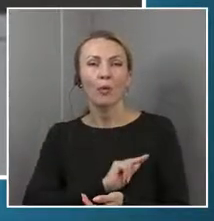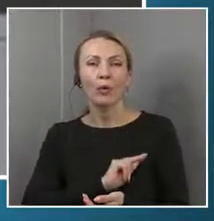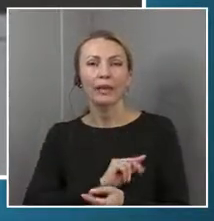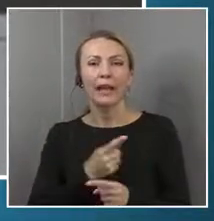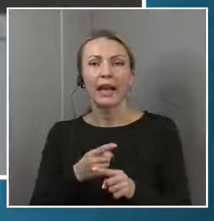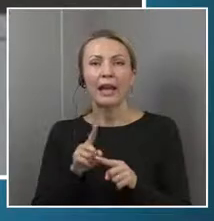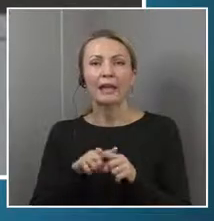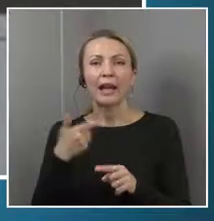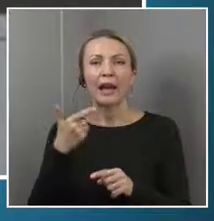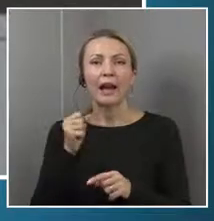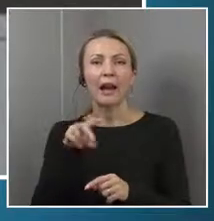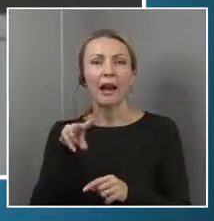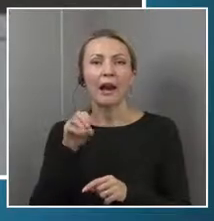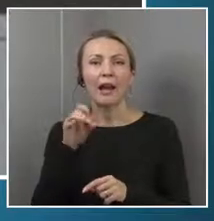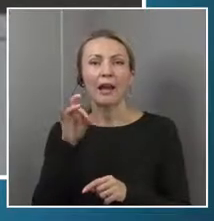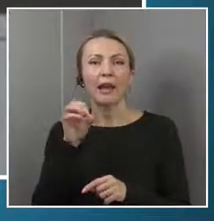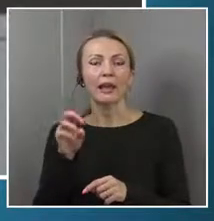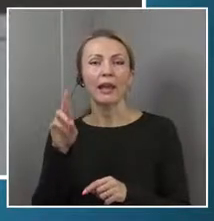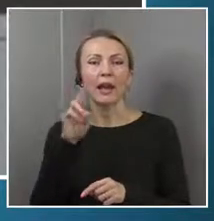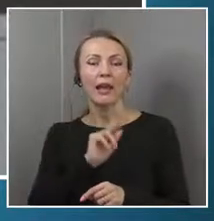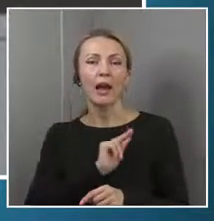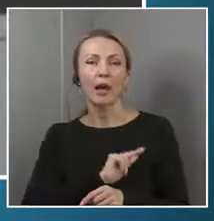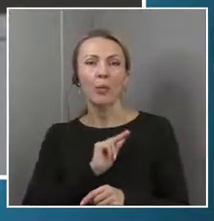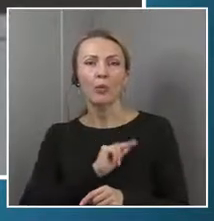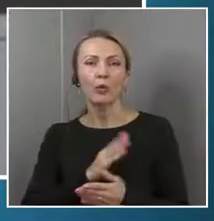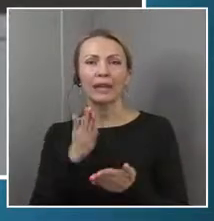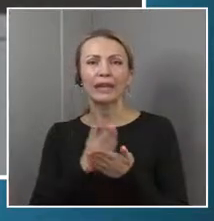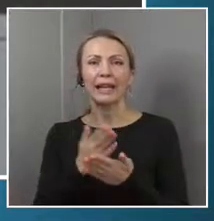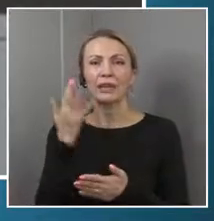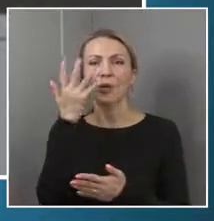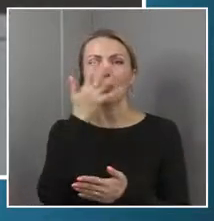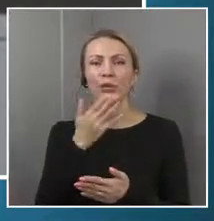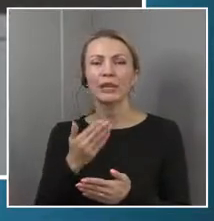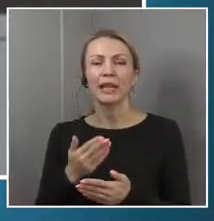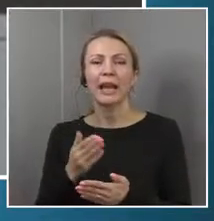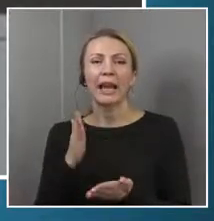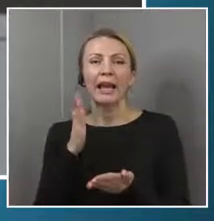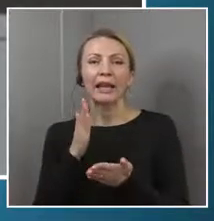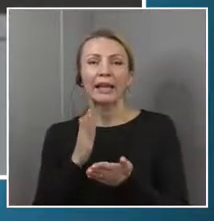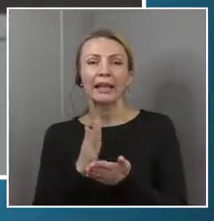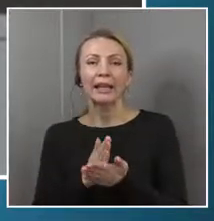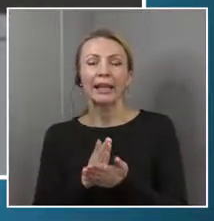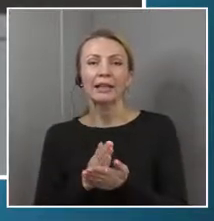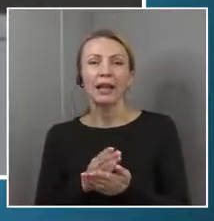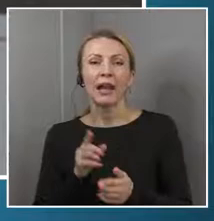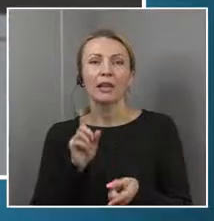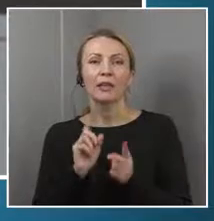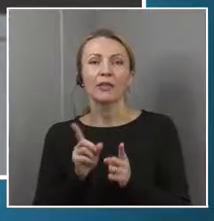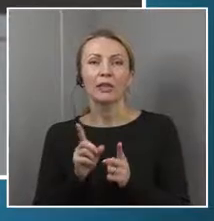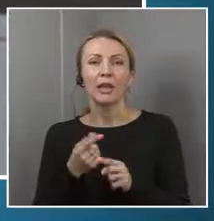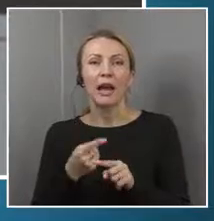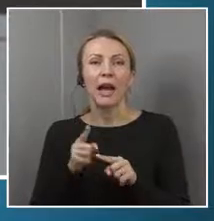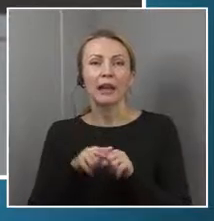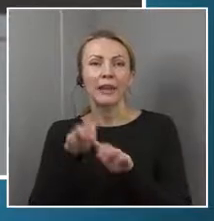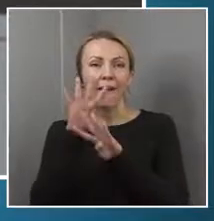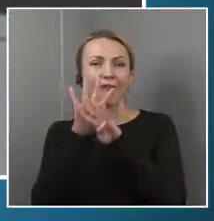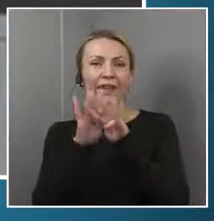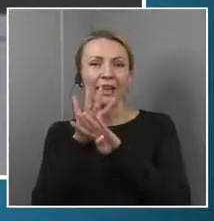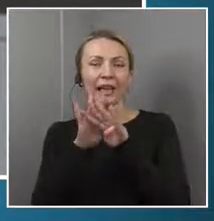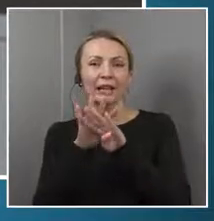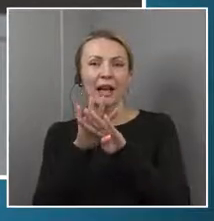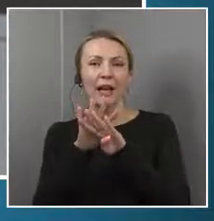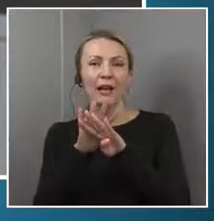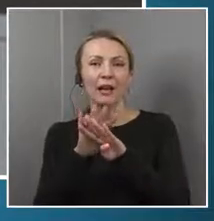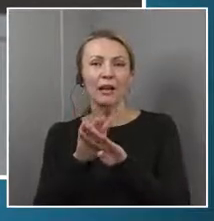a sticker of authenticity on the back of the painting. The museum is still open. It can verify it. So